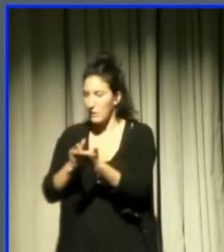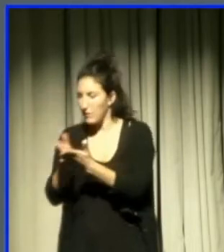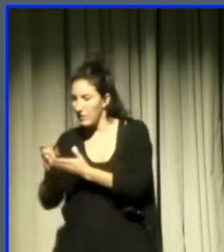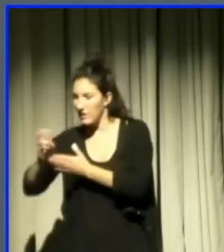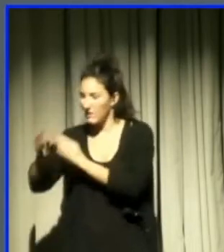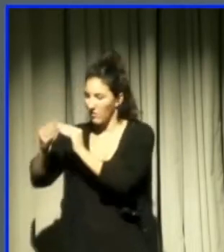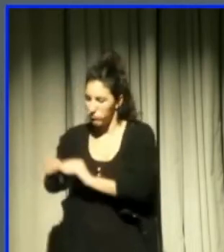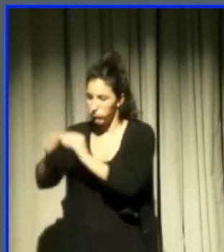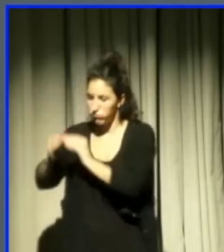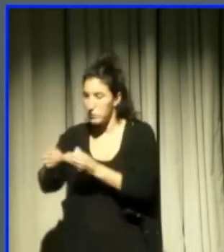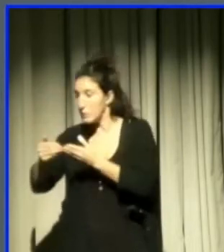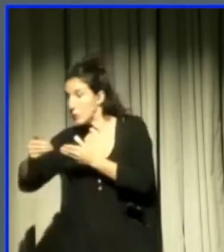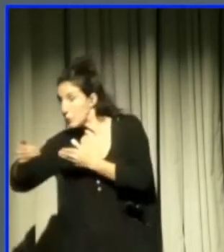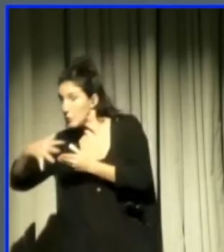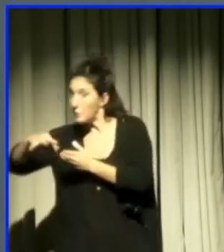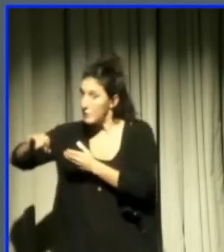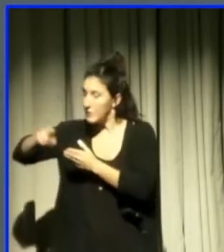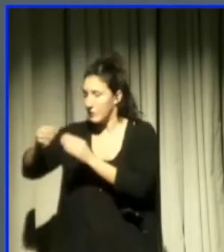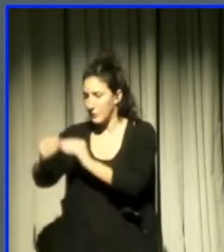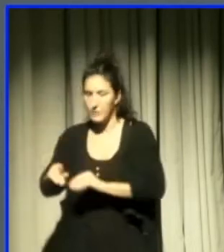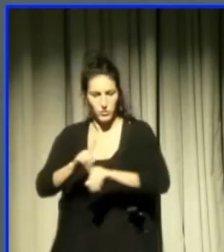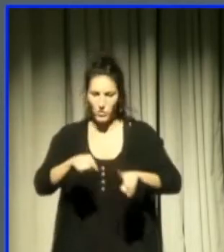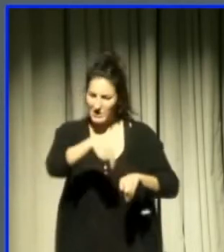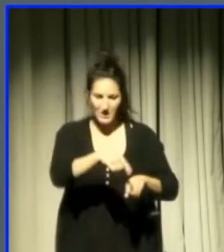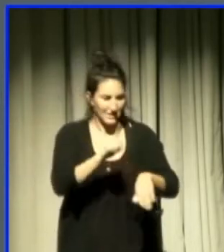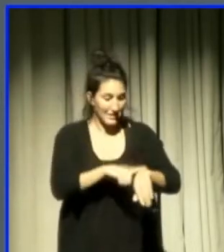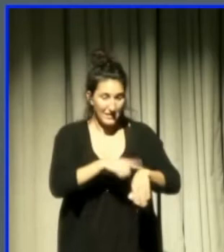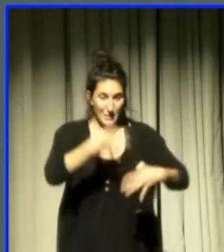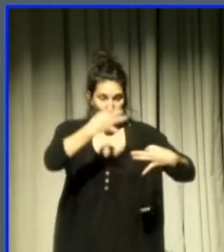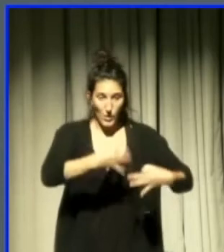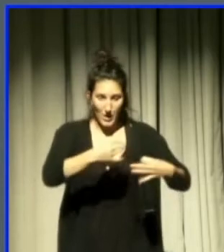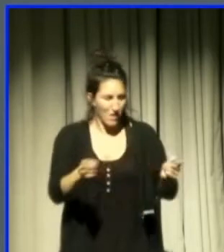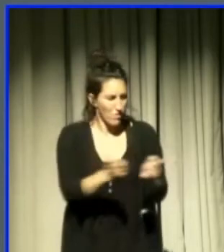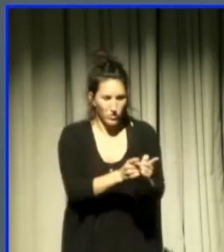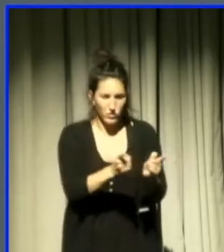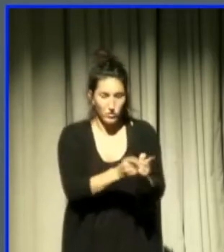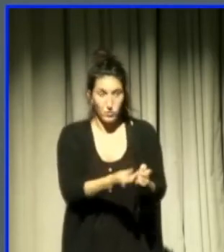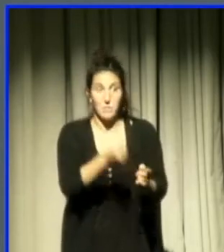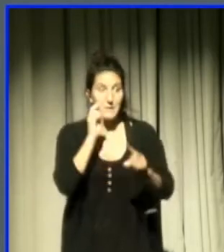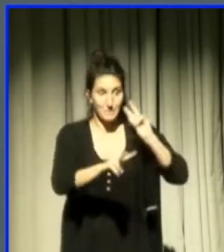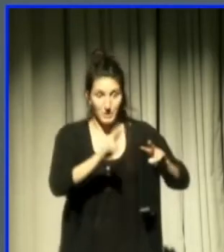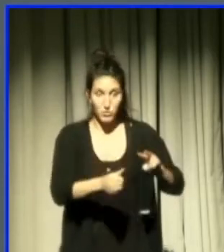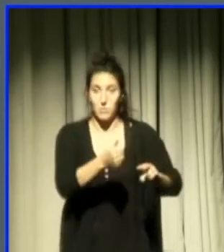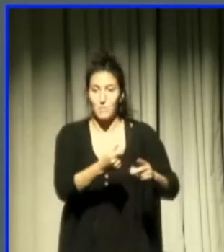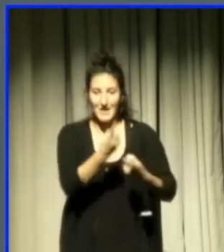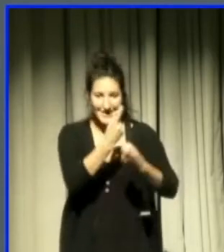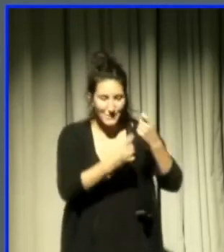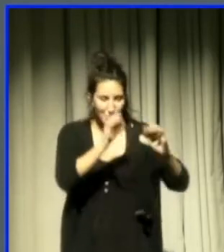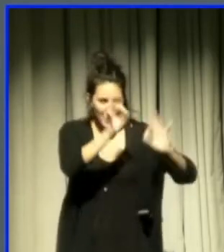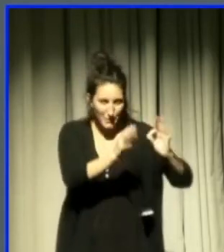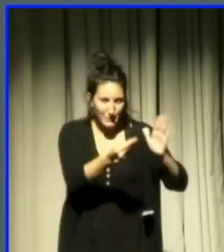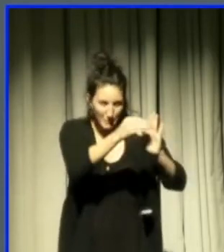real time, it's mainly visual, it's data-backed, meaning that what the other interesting part of